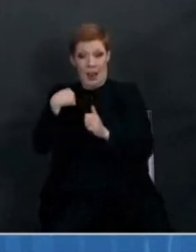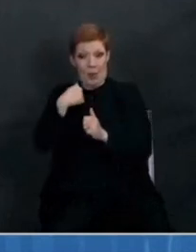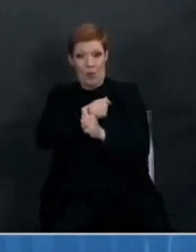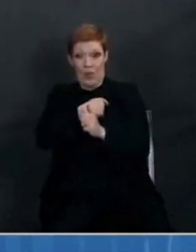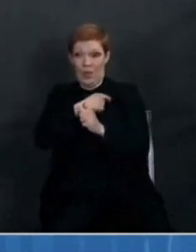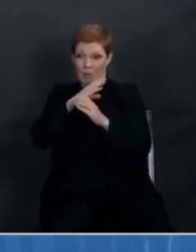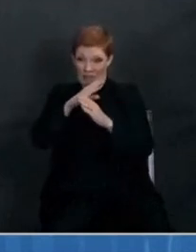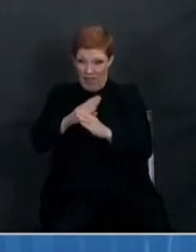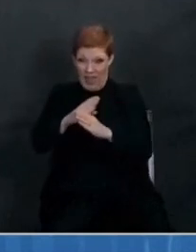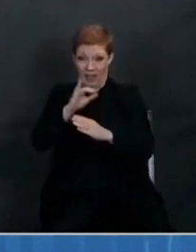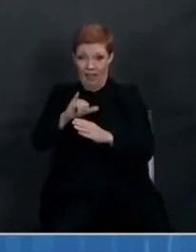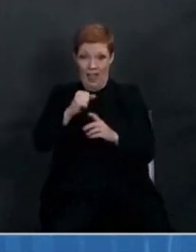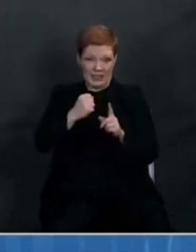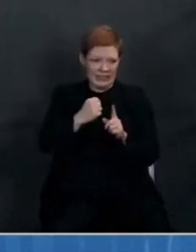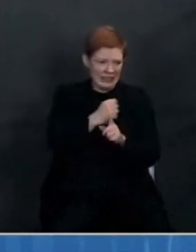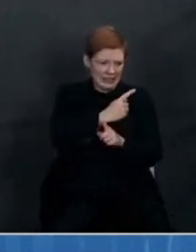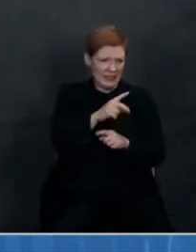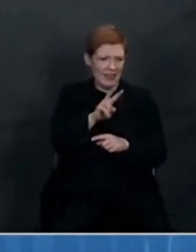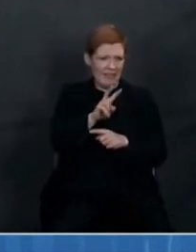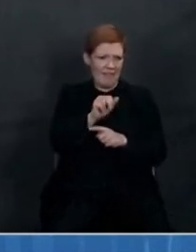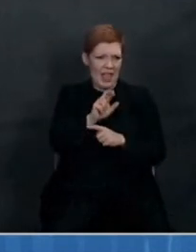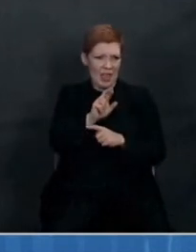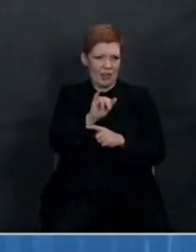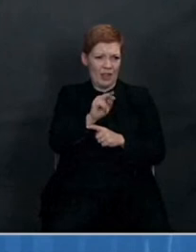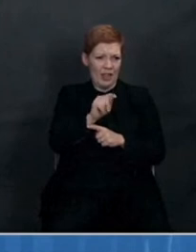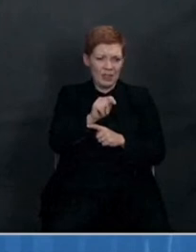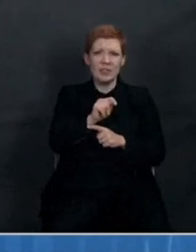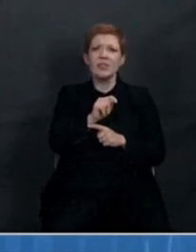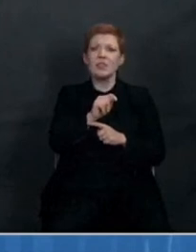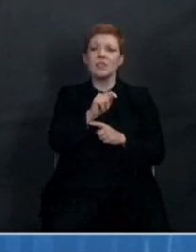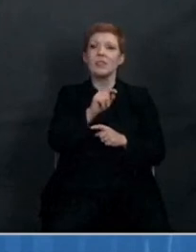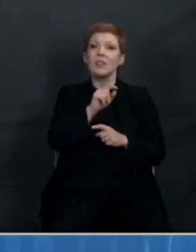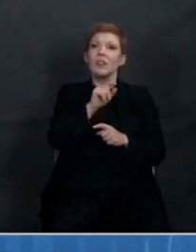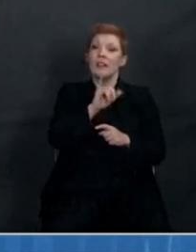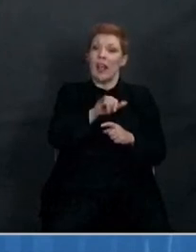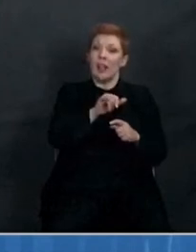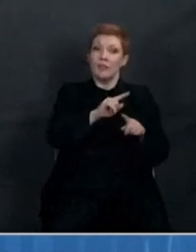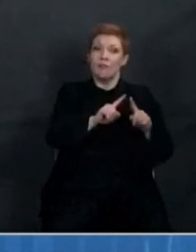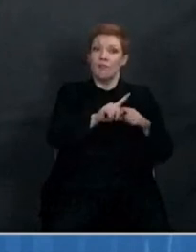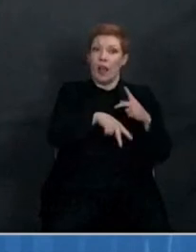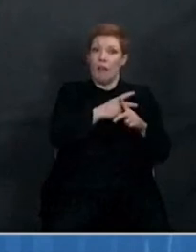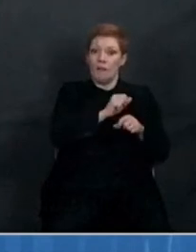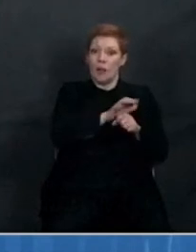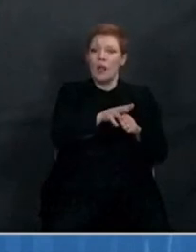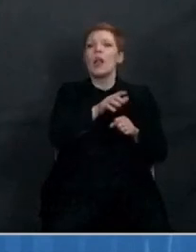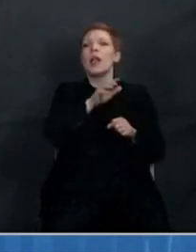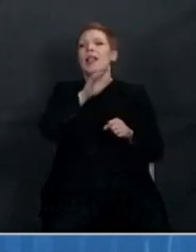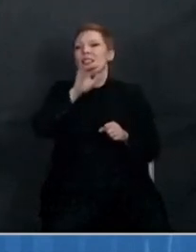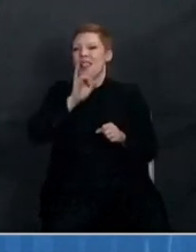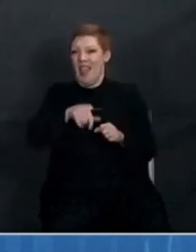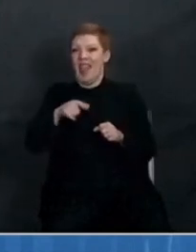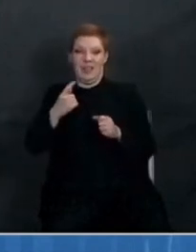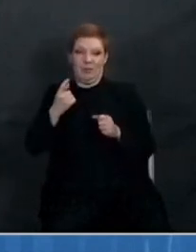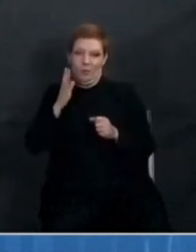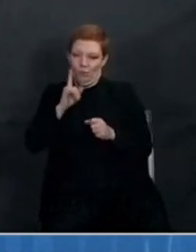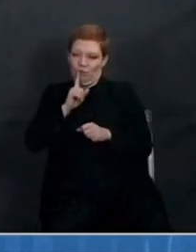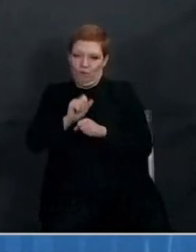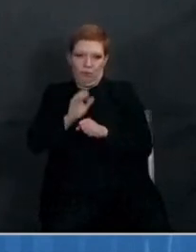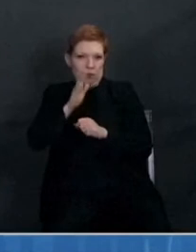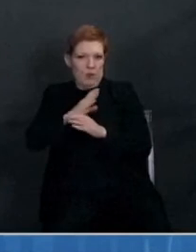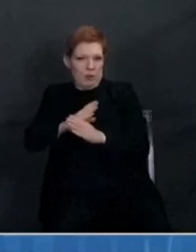world. So again, Dr. Walensky gave you the four or five things you need to do to protect